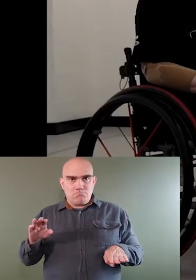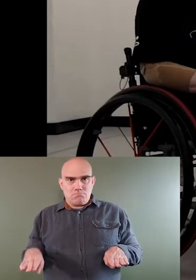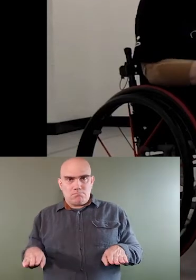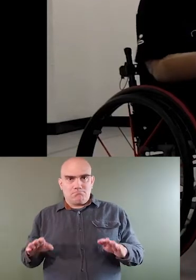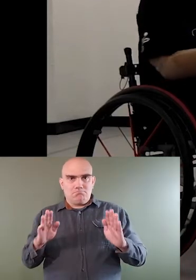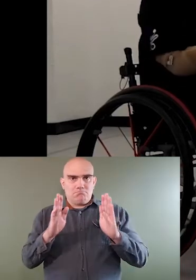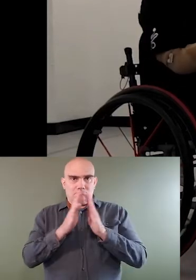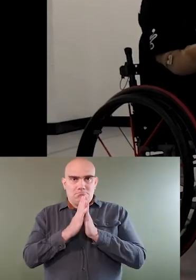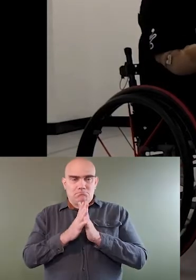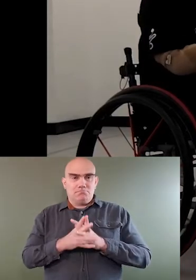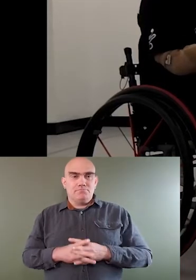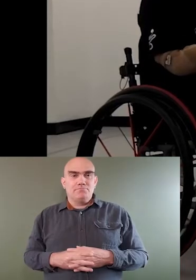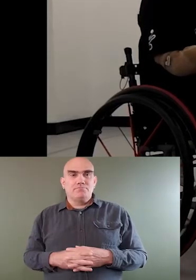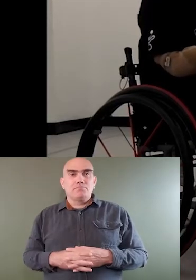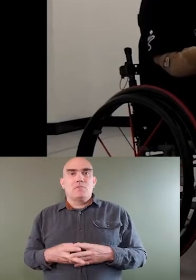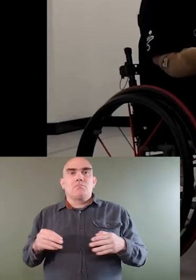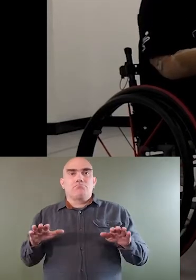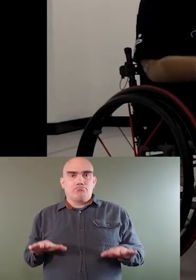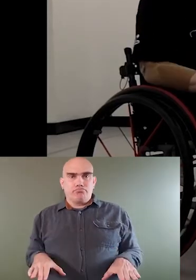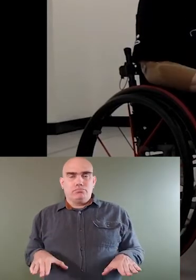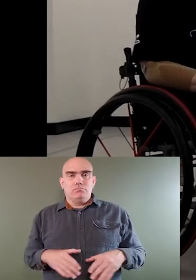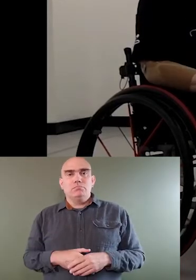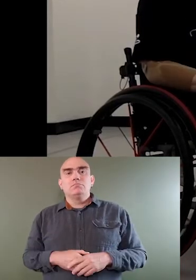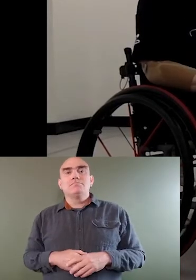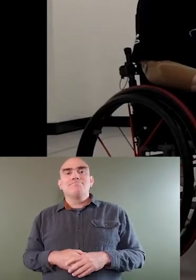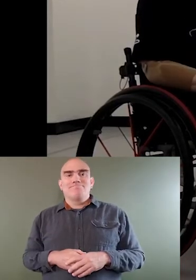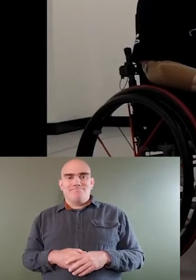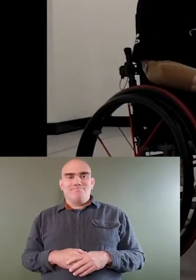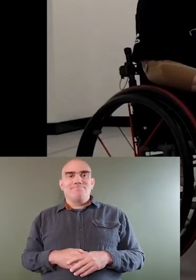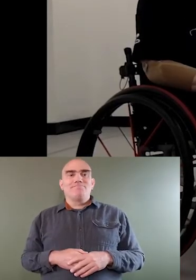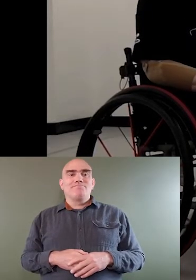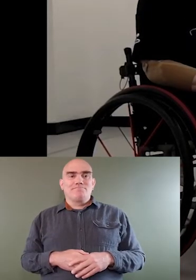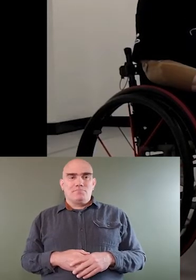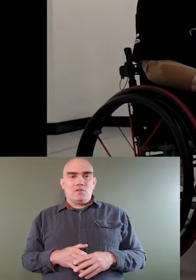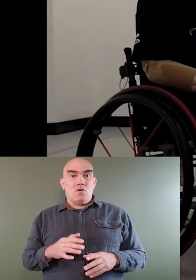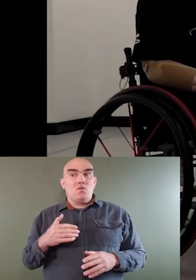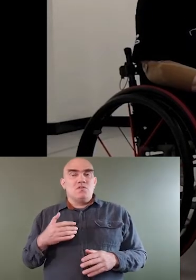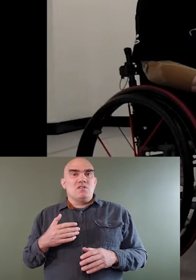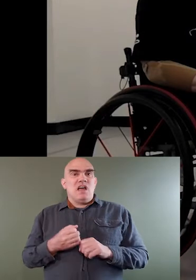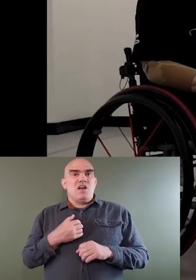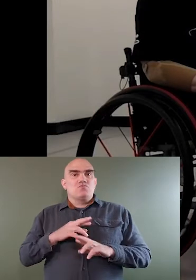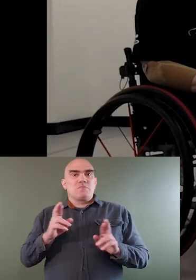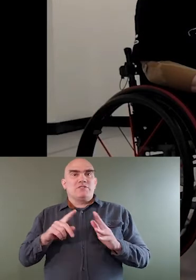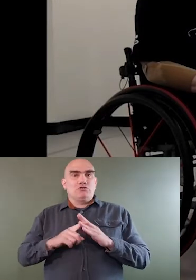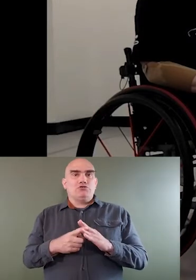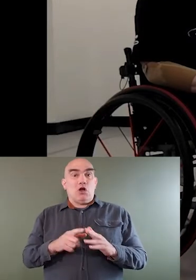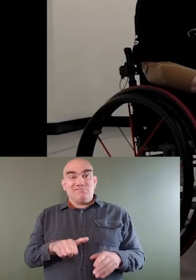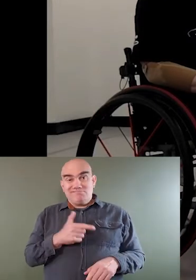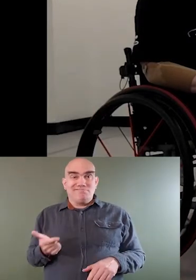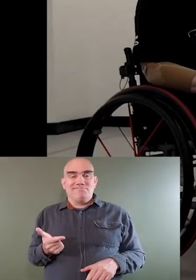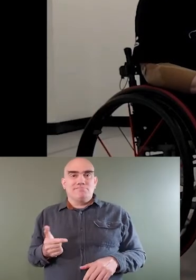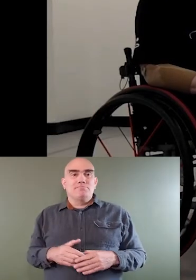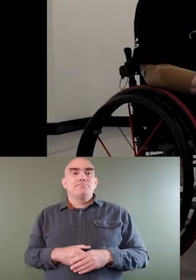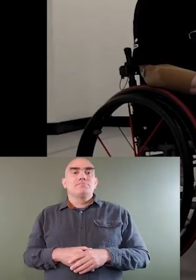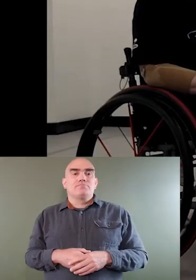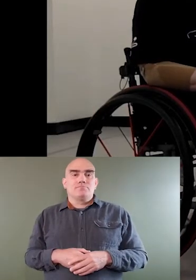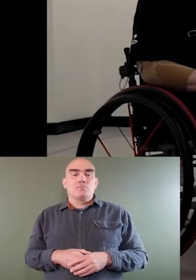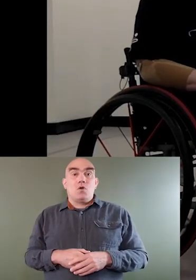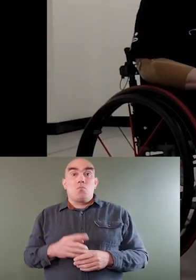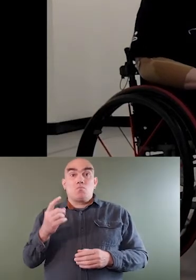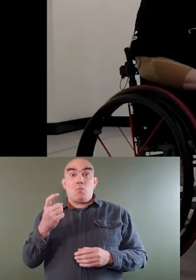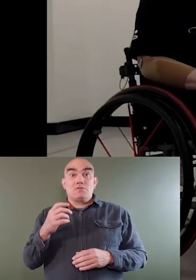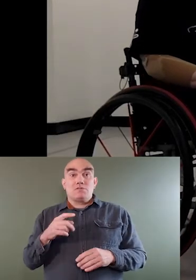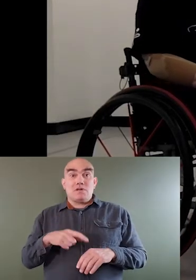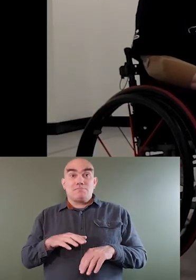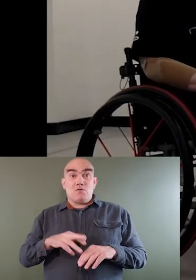clap and then pat both down. That will get us ready to start on the other side.